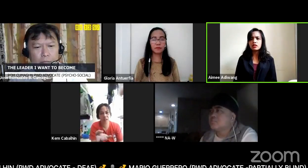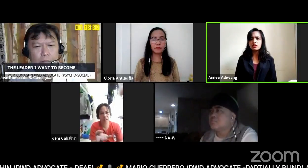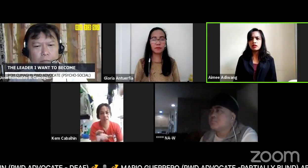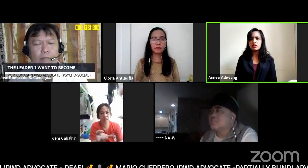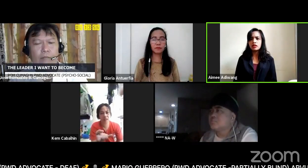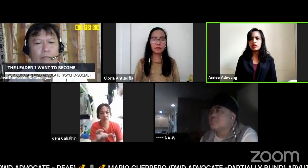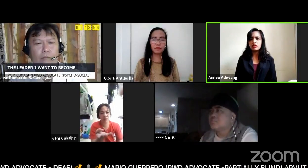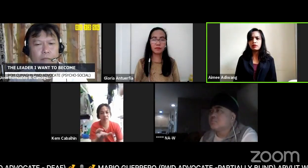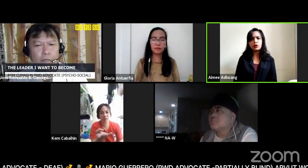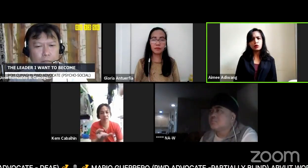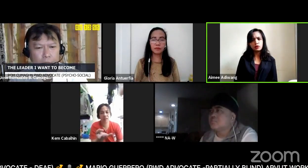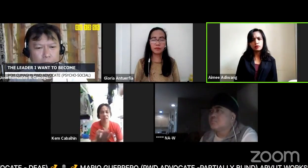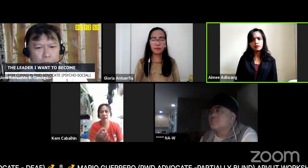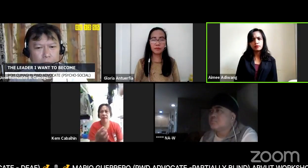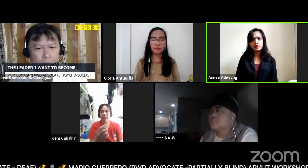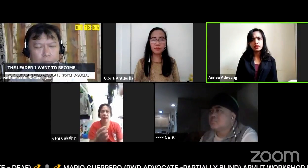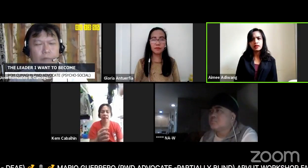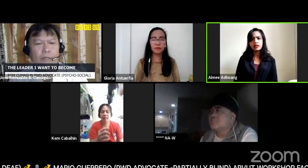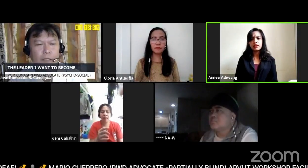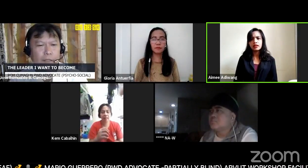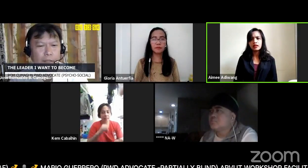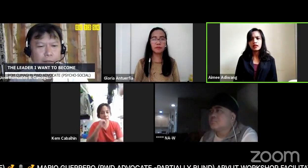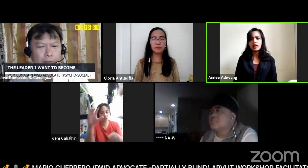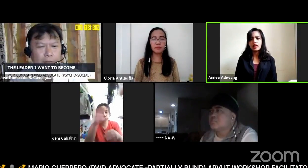For now, it's really few.